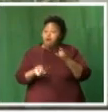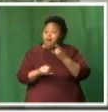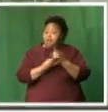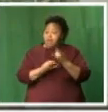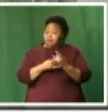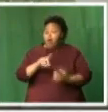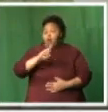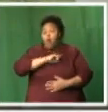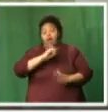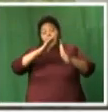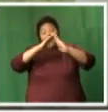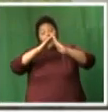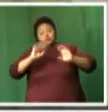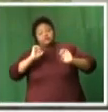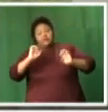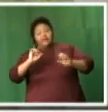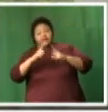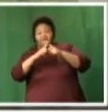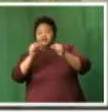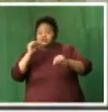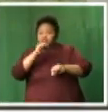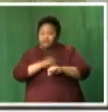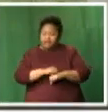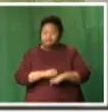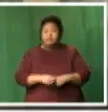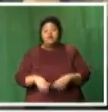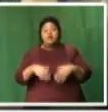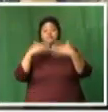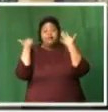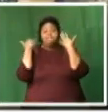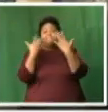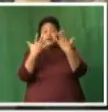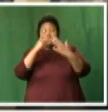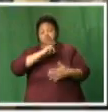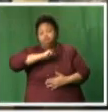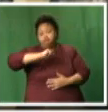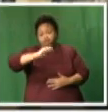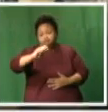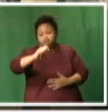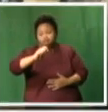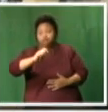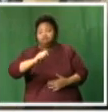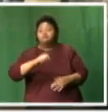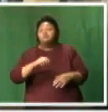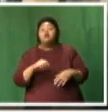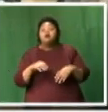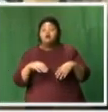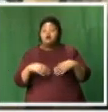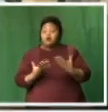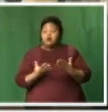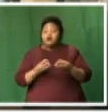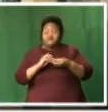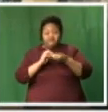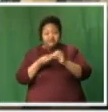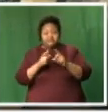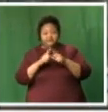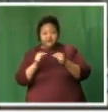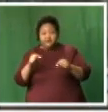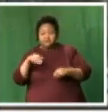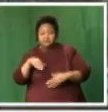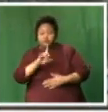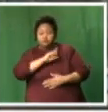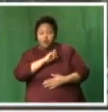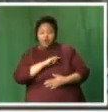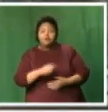kuphele sakhiwo sendlu lokufaka ekhathi emafastelo njengoba sevele yahlala kuyo indlu ufake emasaka